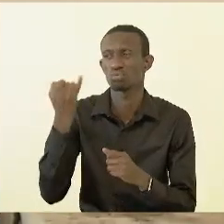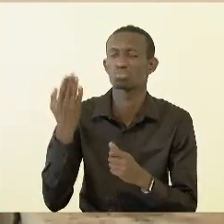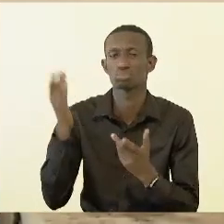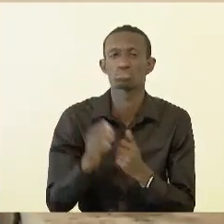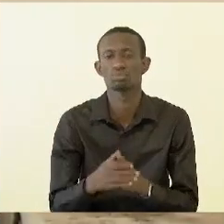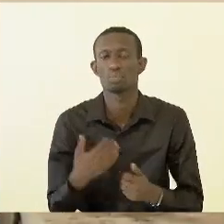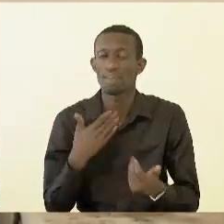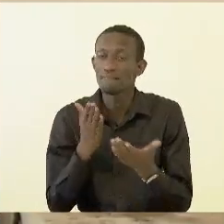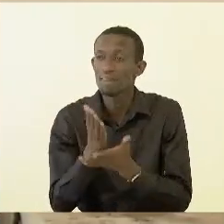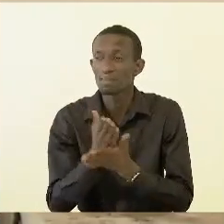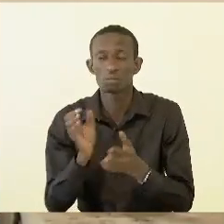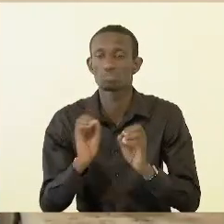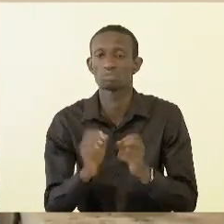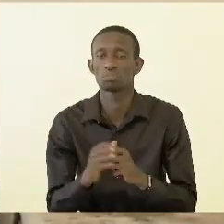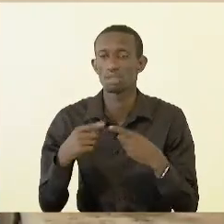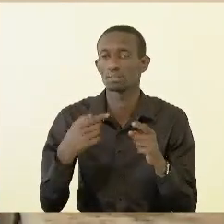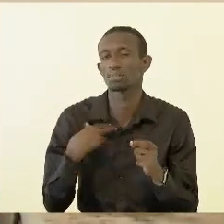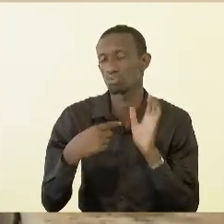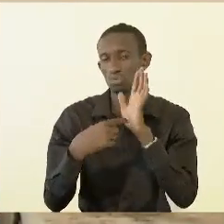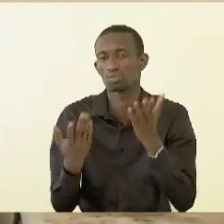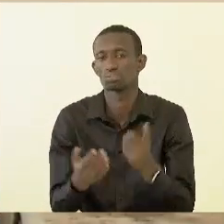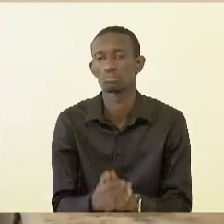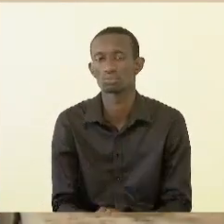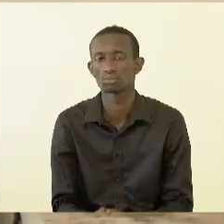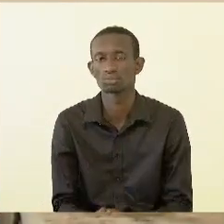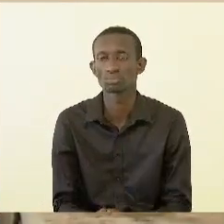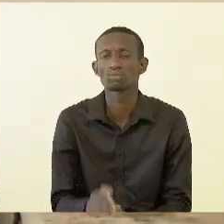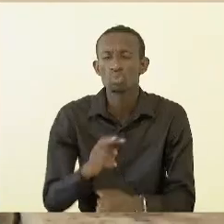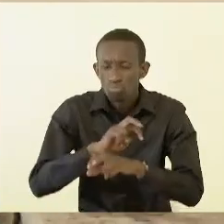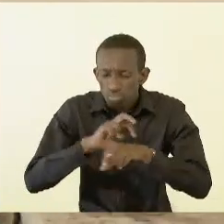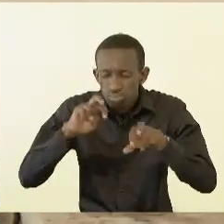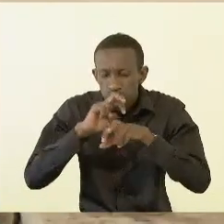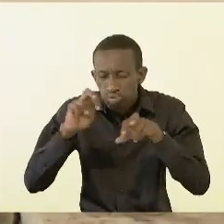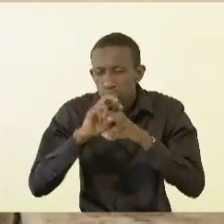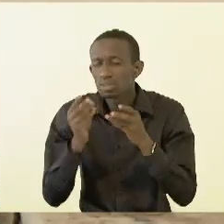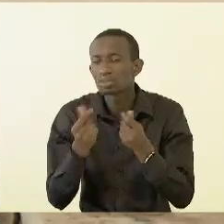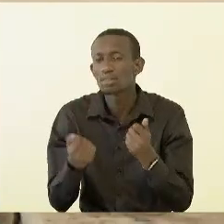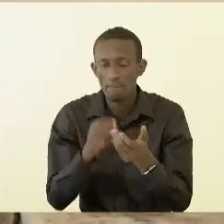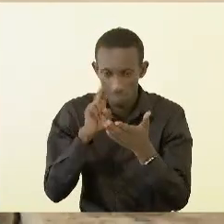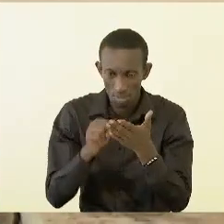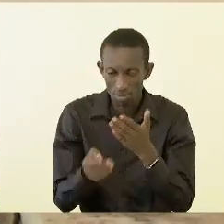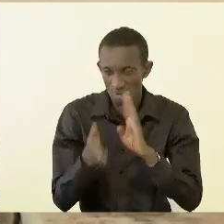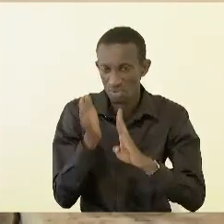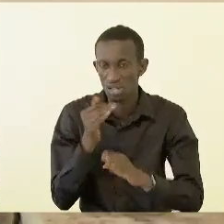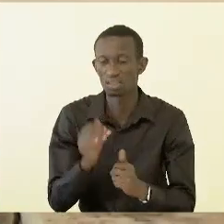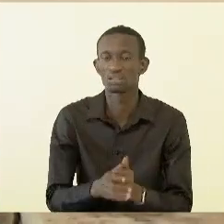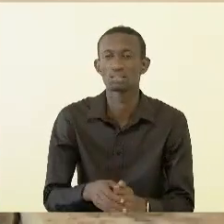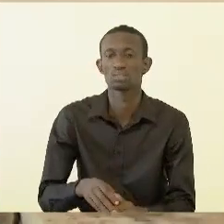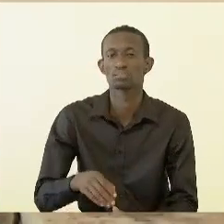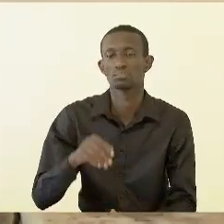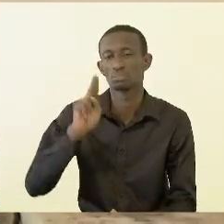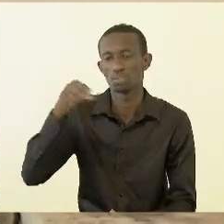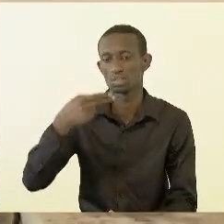real pH meter, but I think I showed you. You insert in the solution, so it reads directly the pH of the solution,